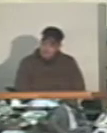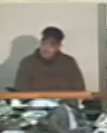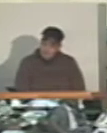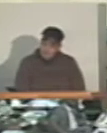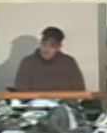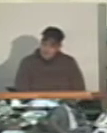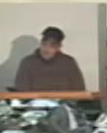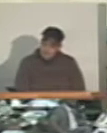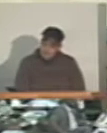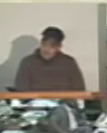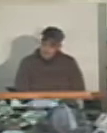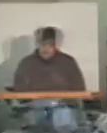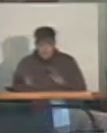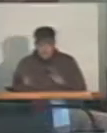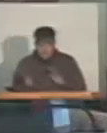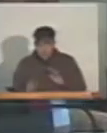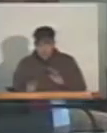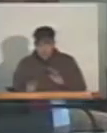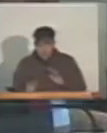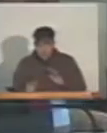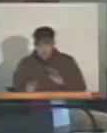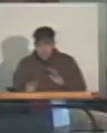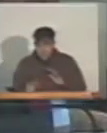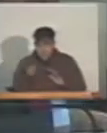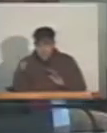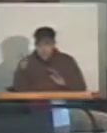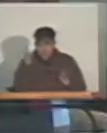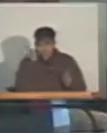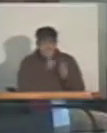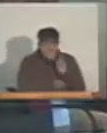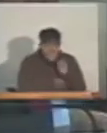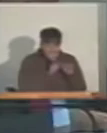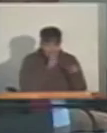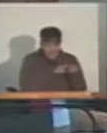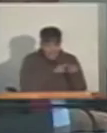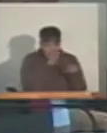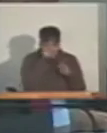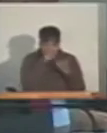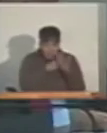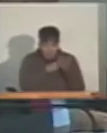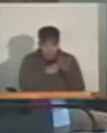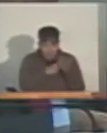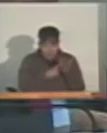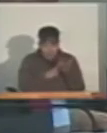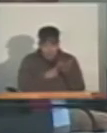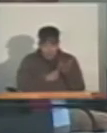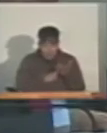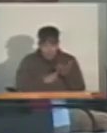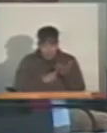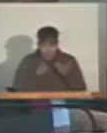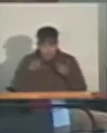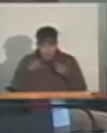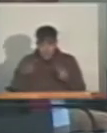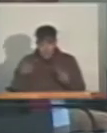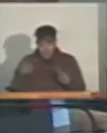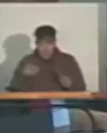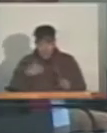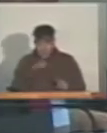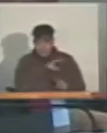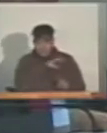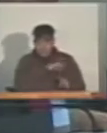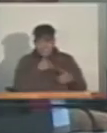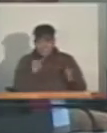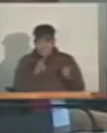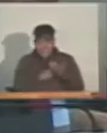from 2 to 4 years. You're going to change the cycle of negotiation while you have the police still